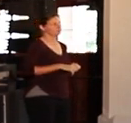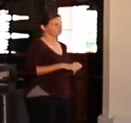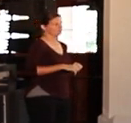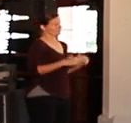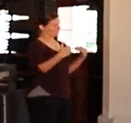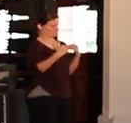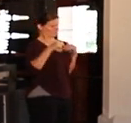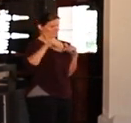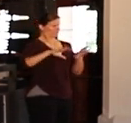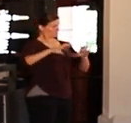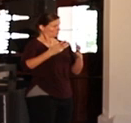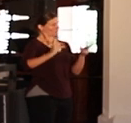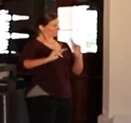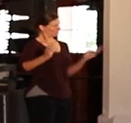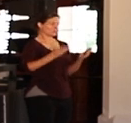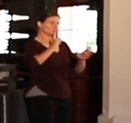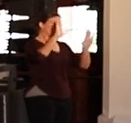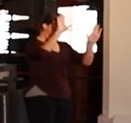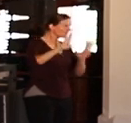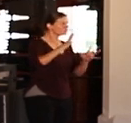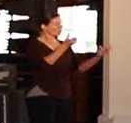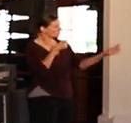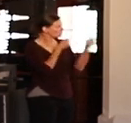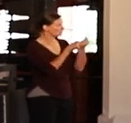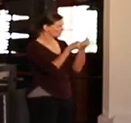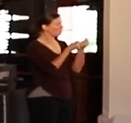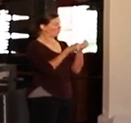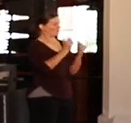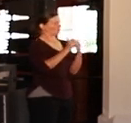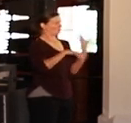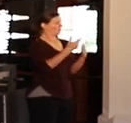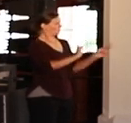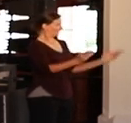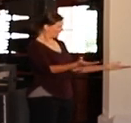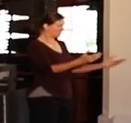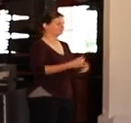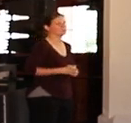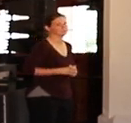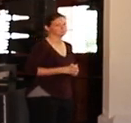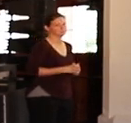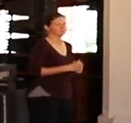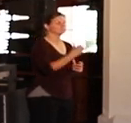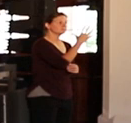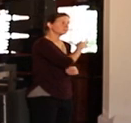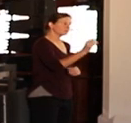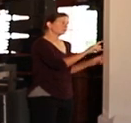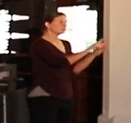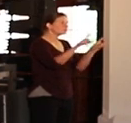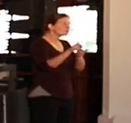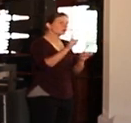amazing group here who is willing to support the people who are here and join us. It's also